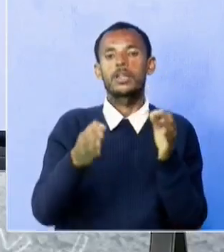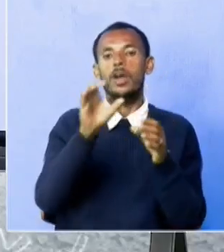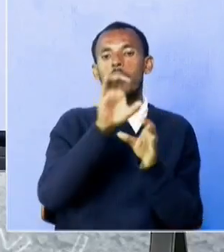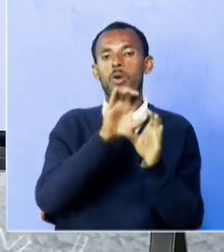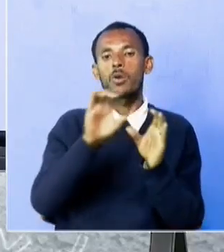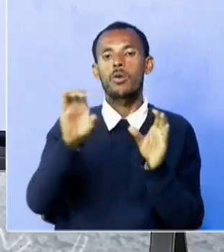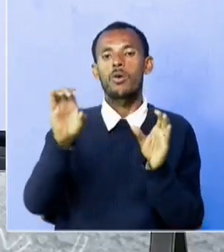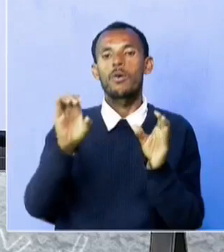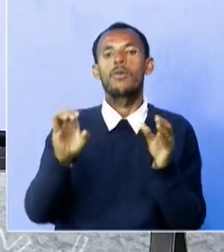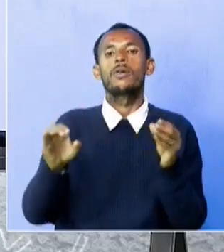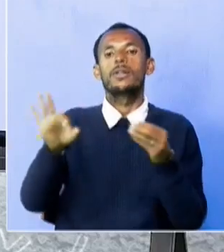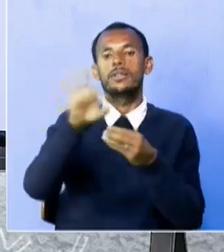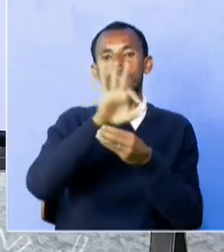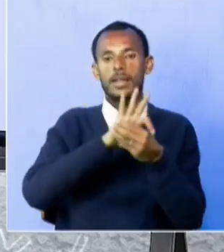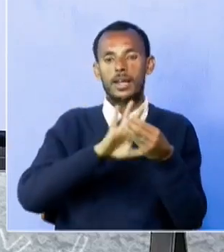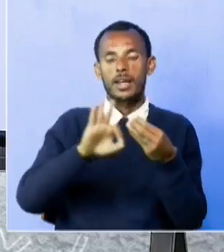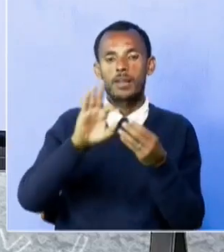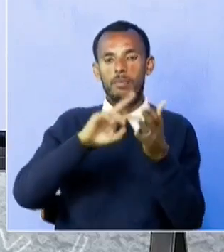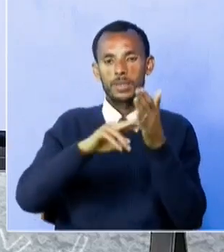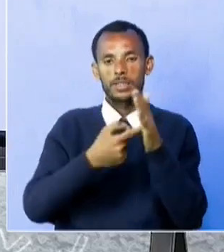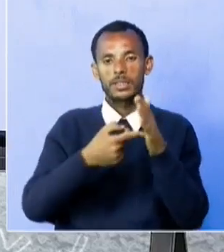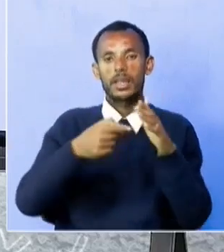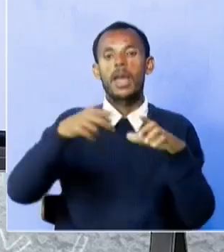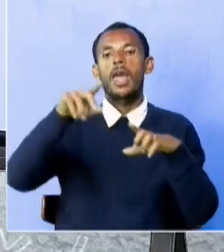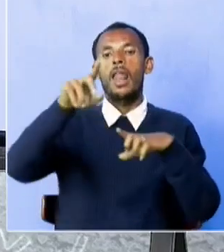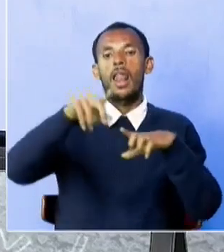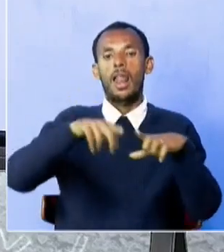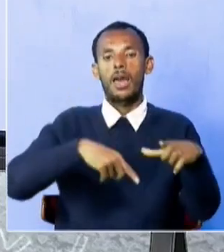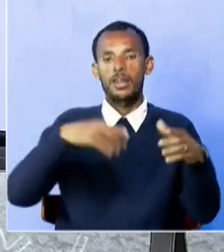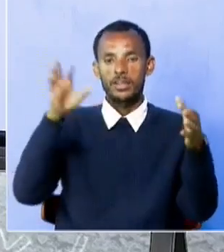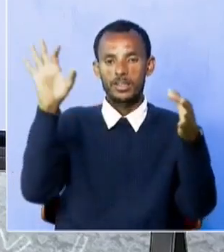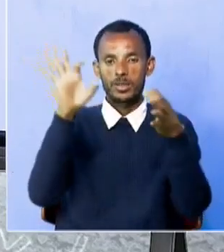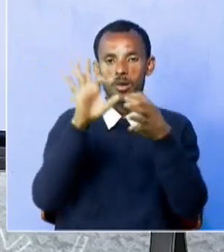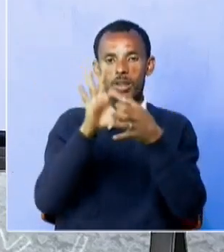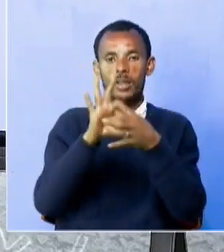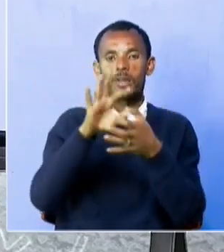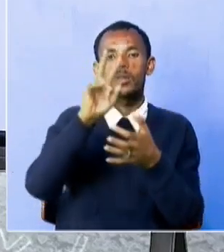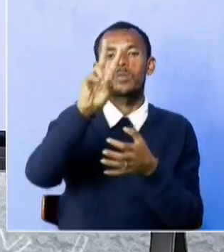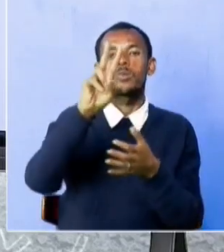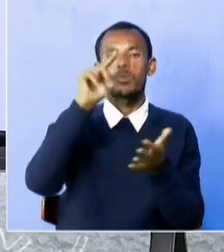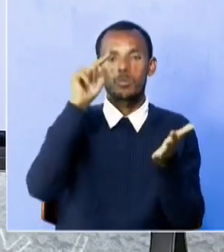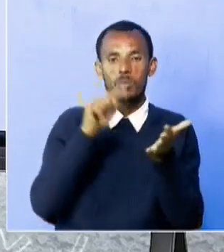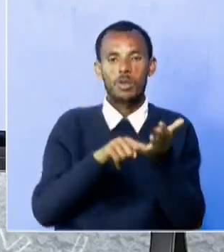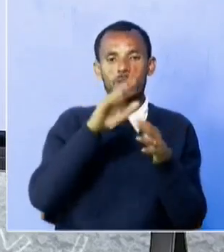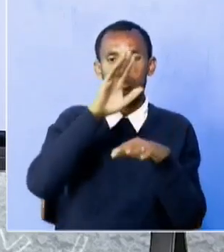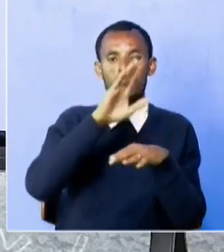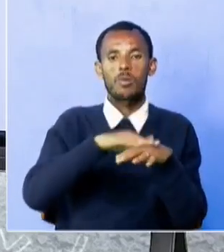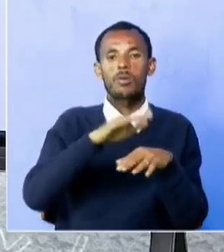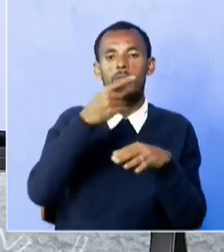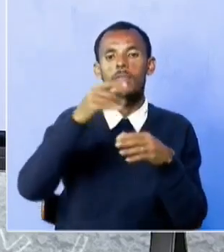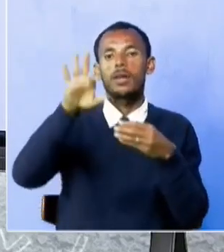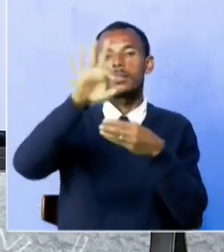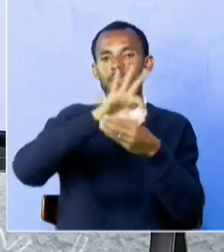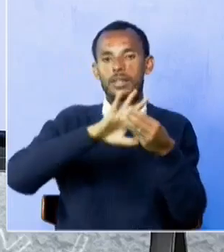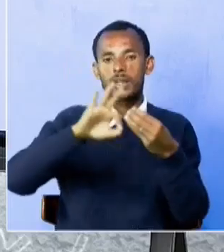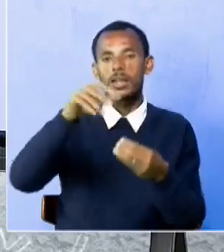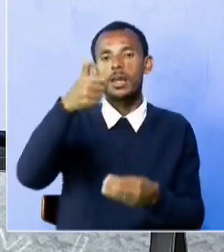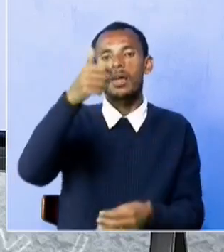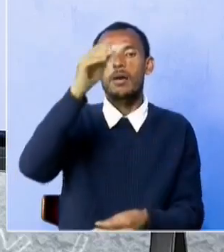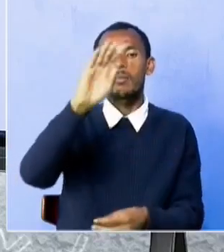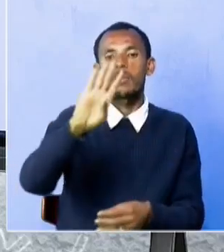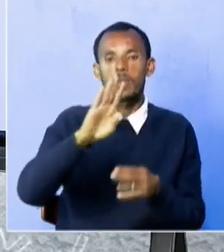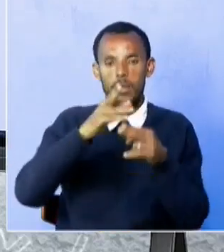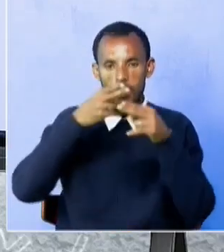of a circle is a line segment joining 2 points on the circle. Therefore, AB is